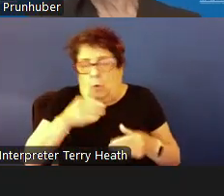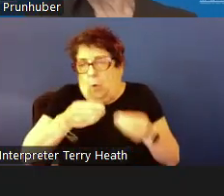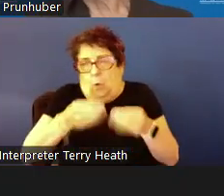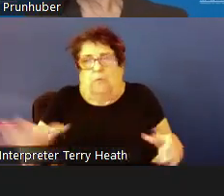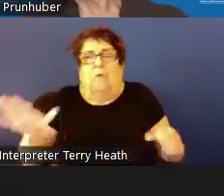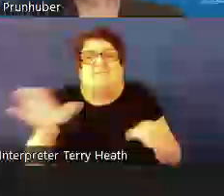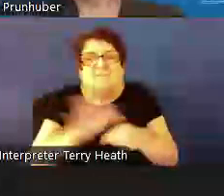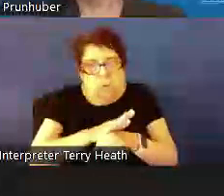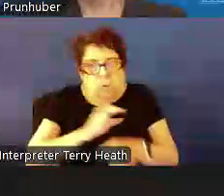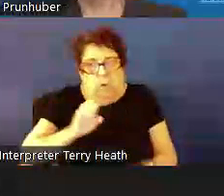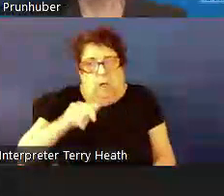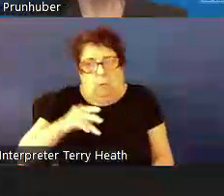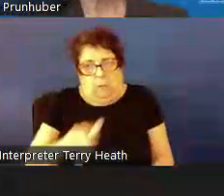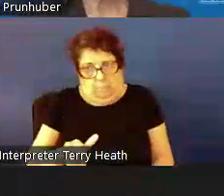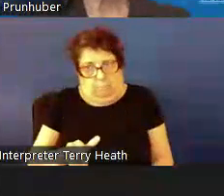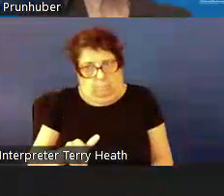Next slide.